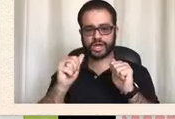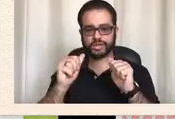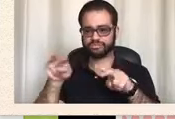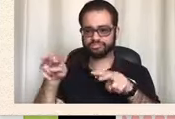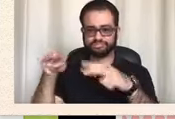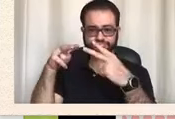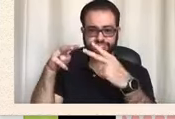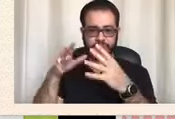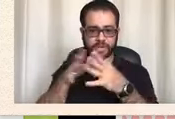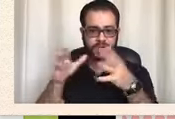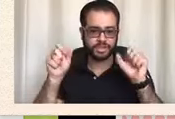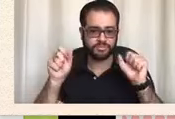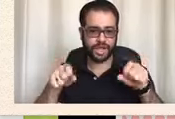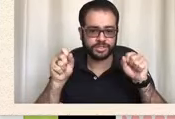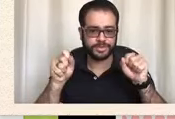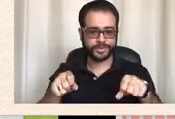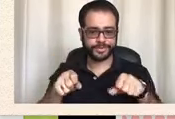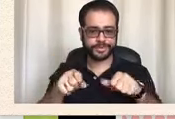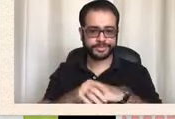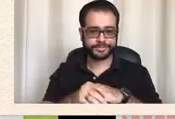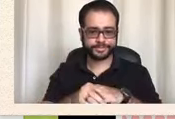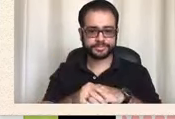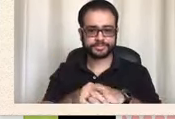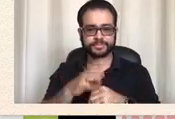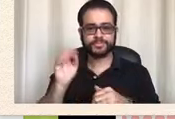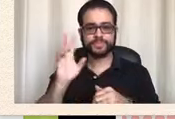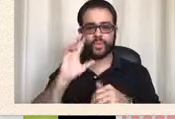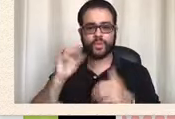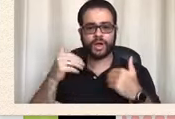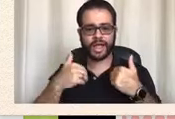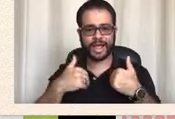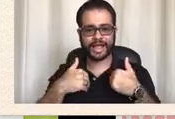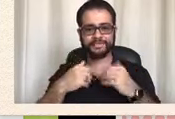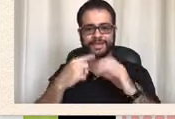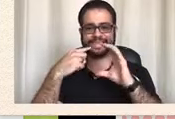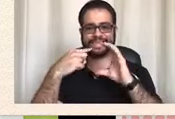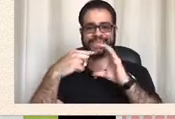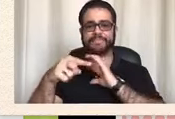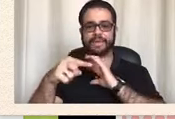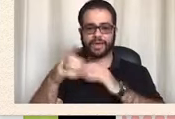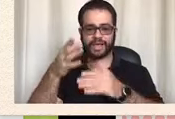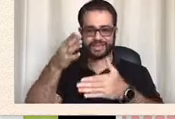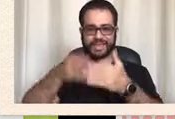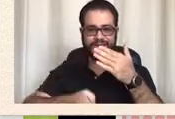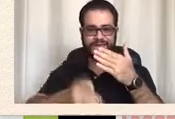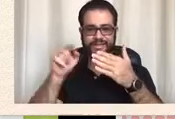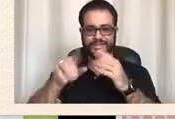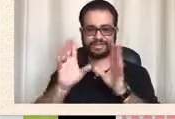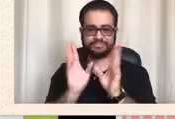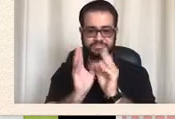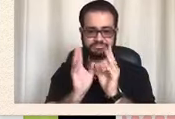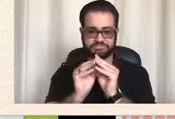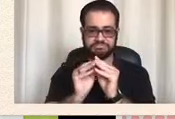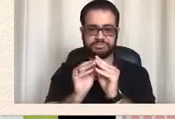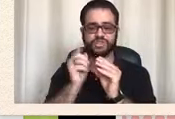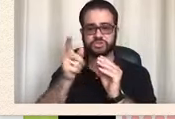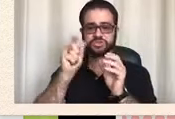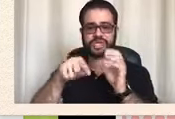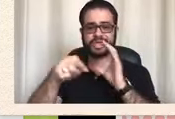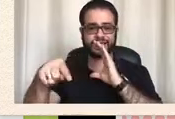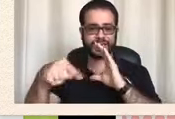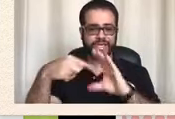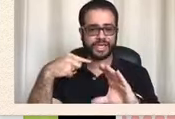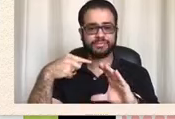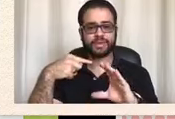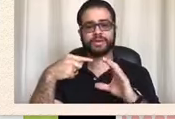possible. And there's going to be an email at the end of this presentation where you can email and